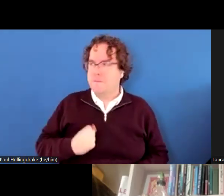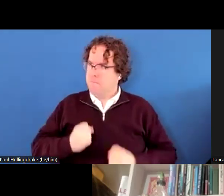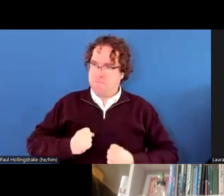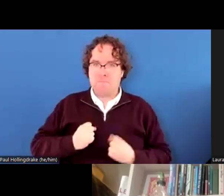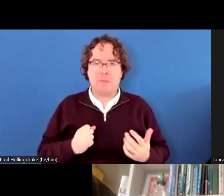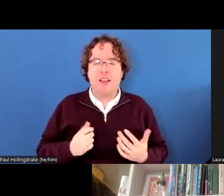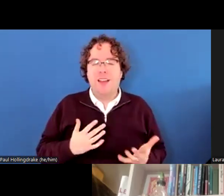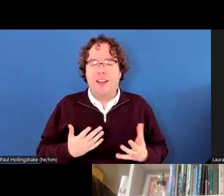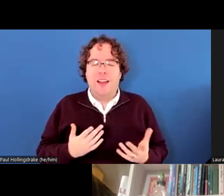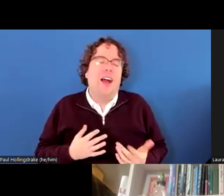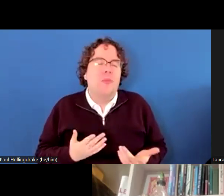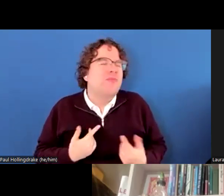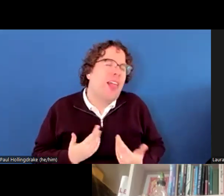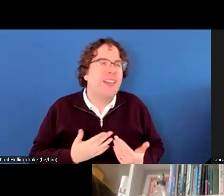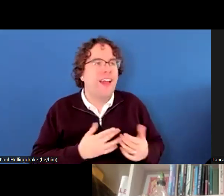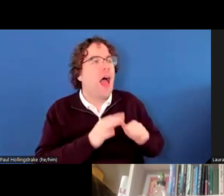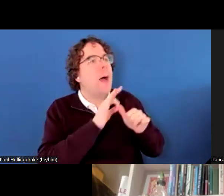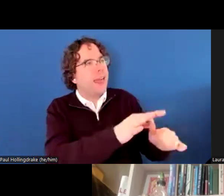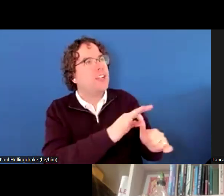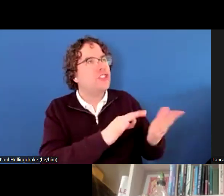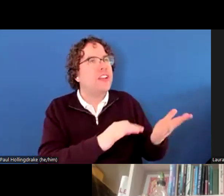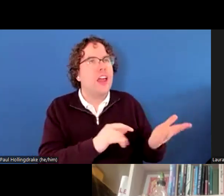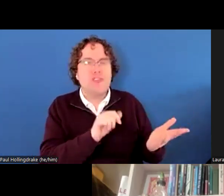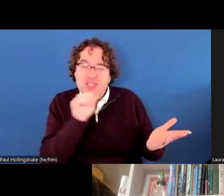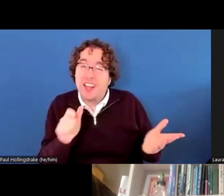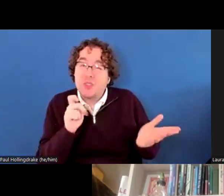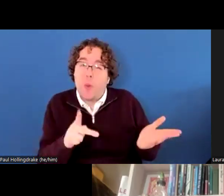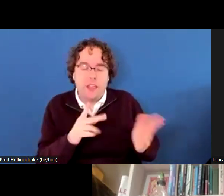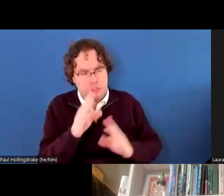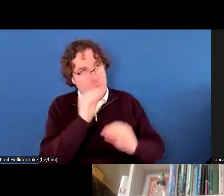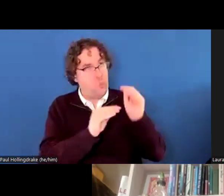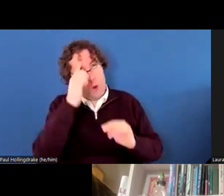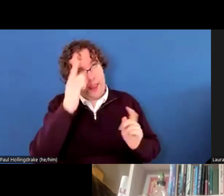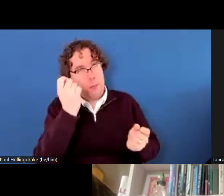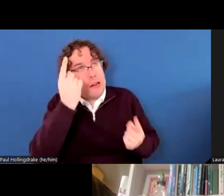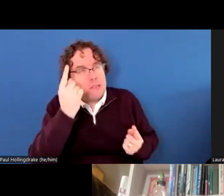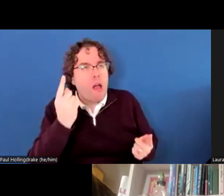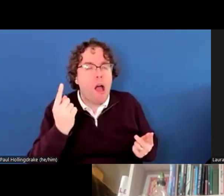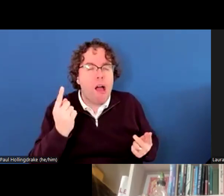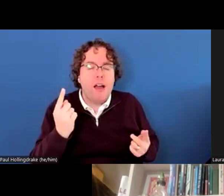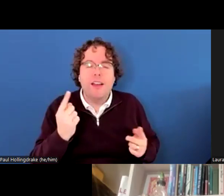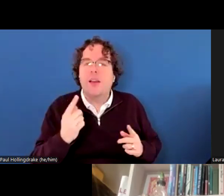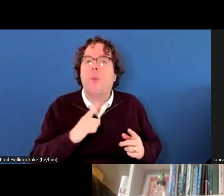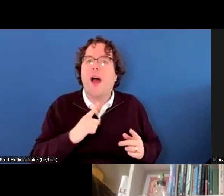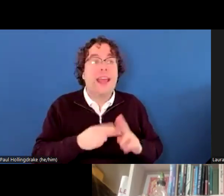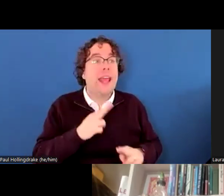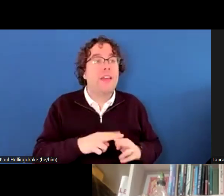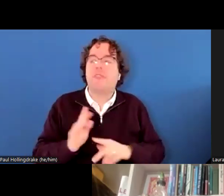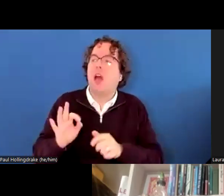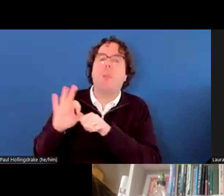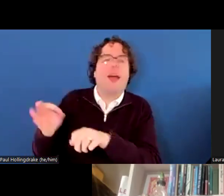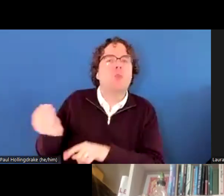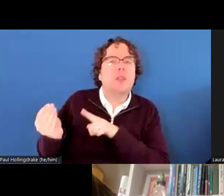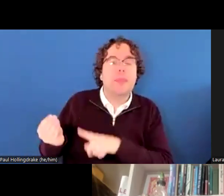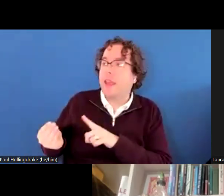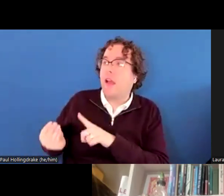applications as a way of figuring out ideas, and so even if I don't get them they're not wasted because I've been able to articulate a new